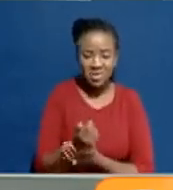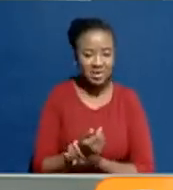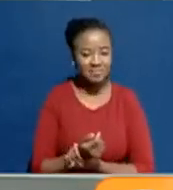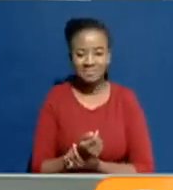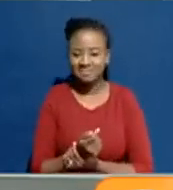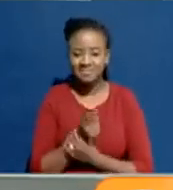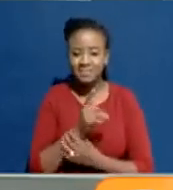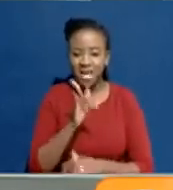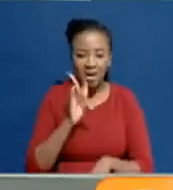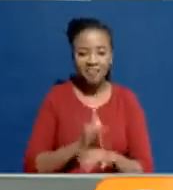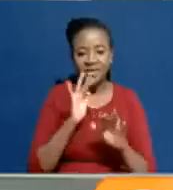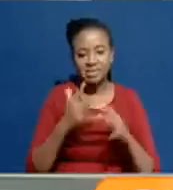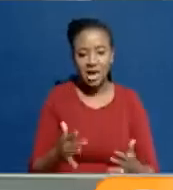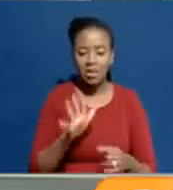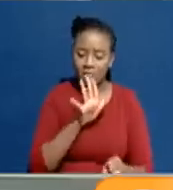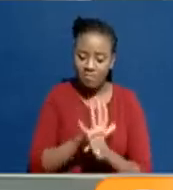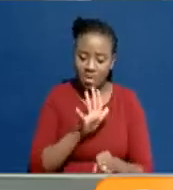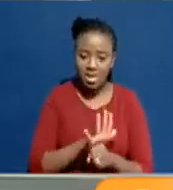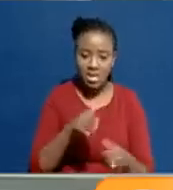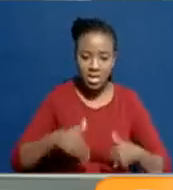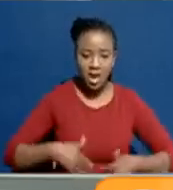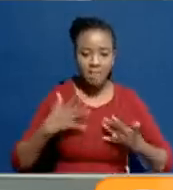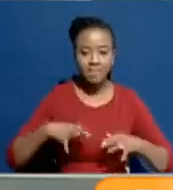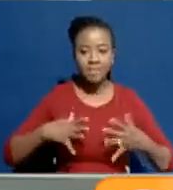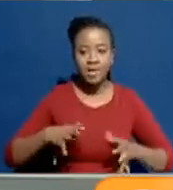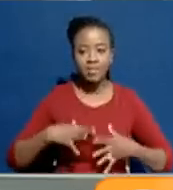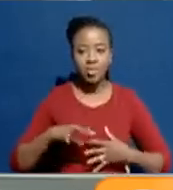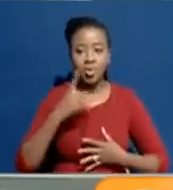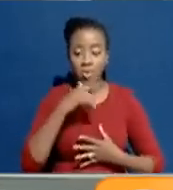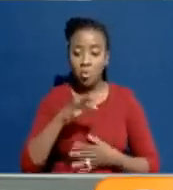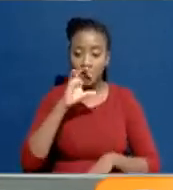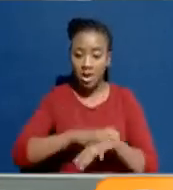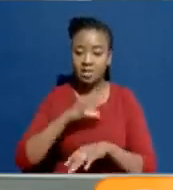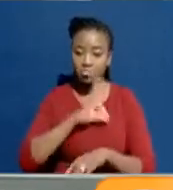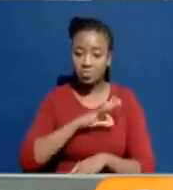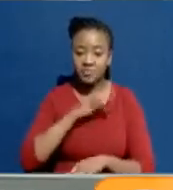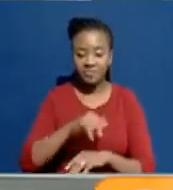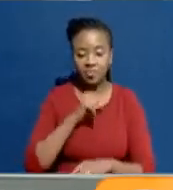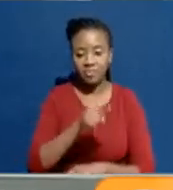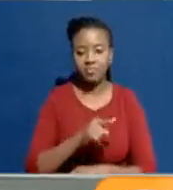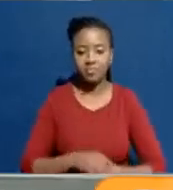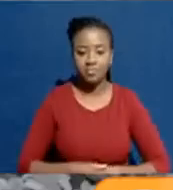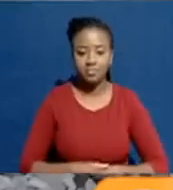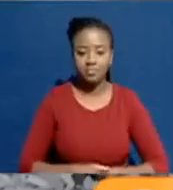how it will impact the thousands of young people who make a living in the digital space.